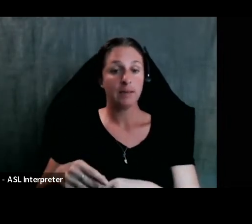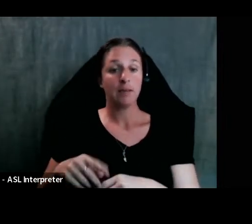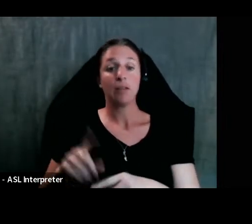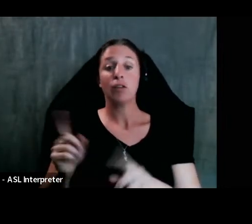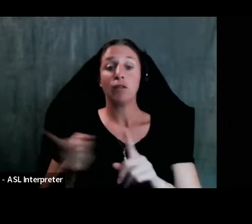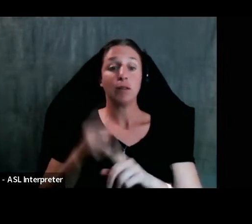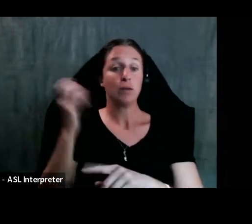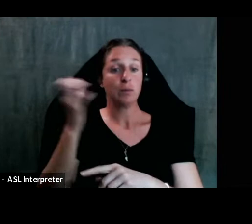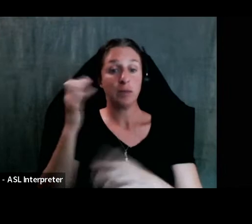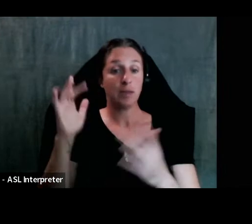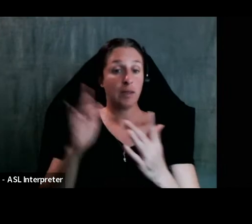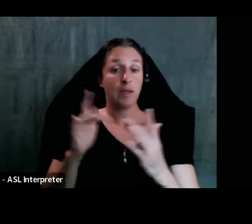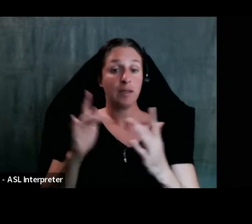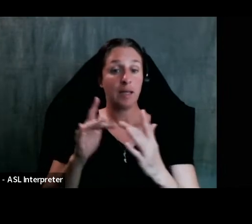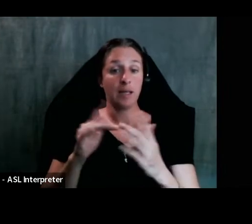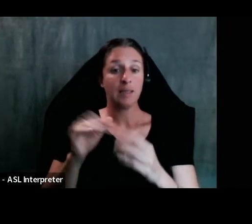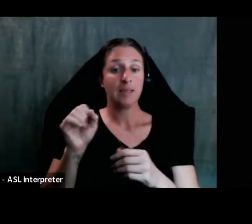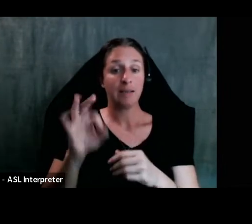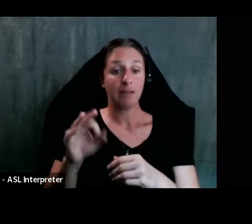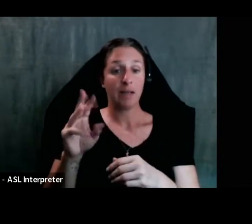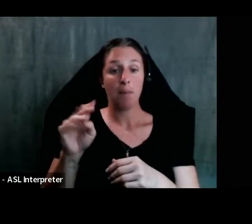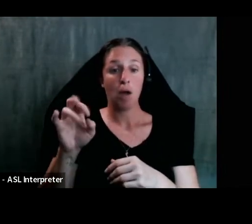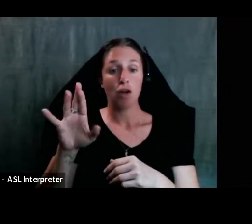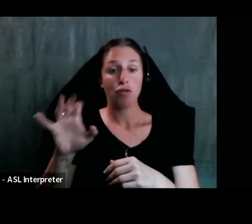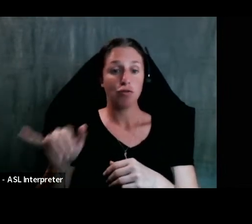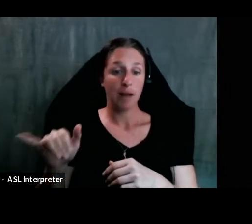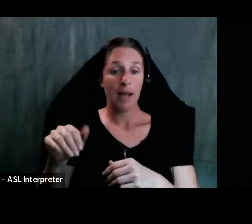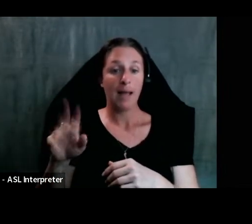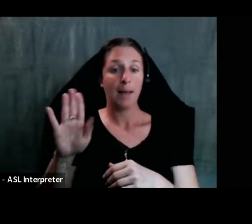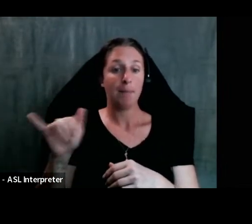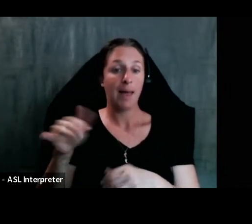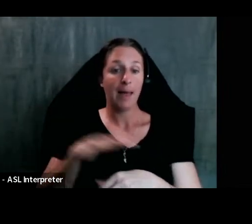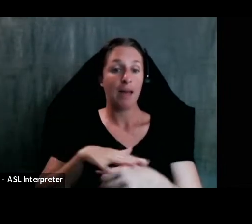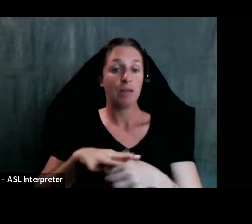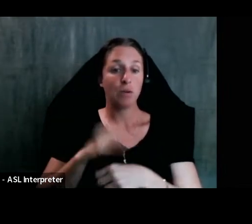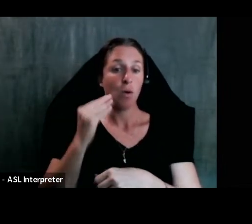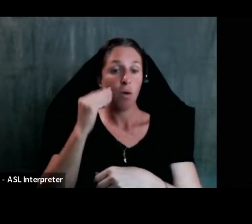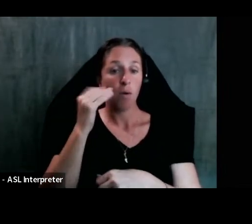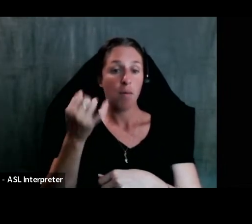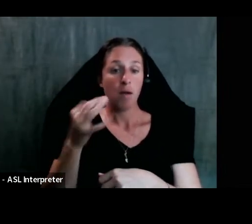contact, the San Francisco and Monterey Bay areas were the home of,